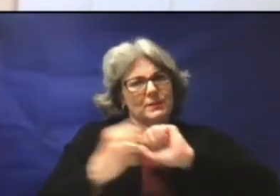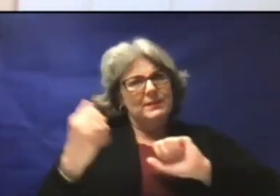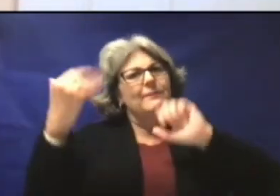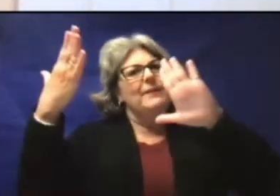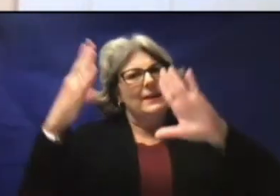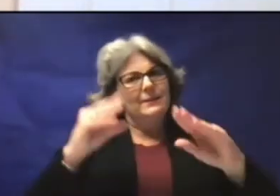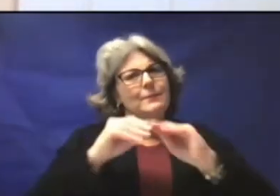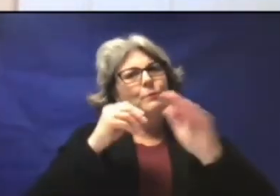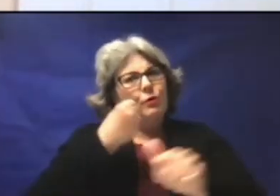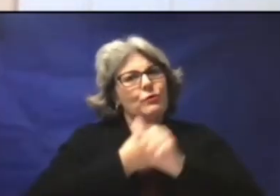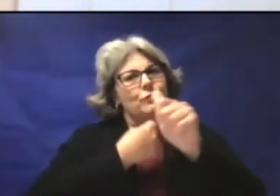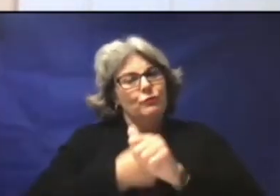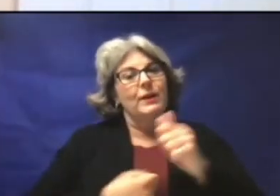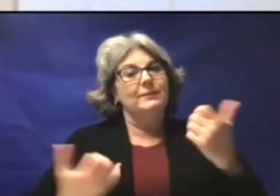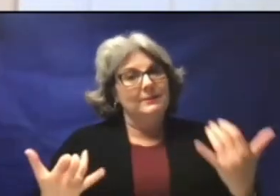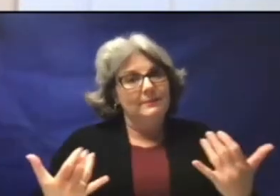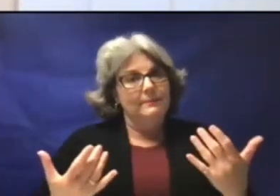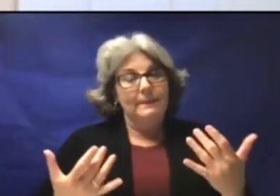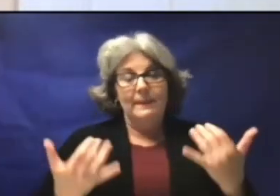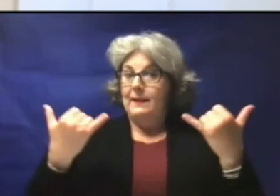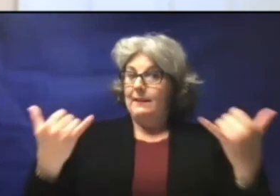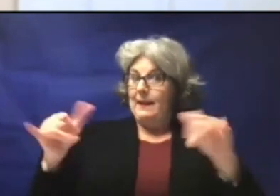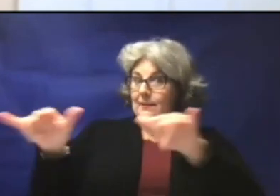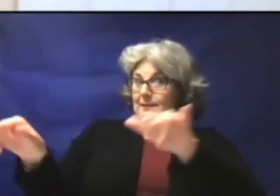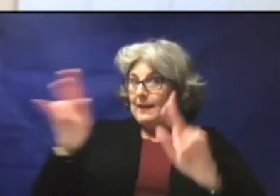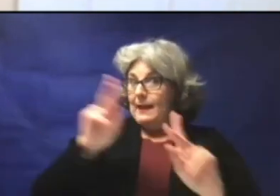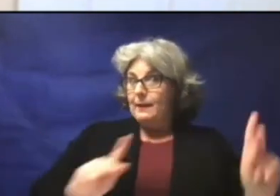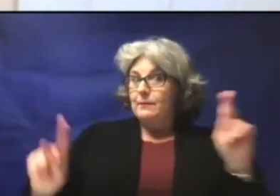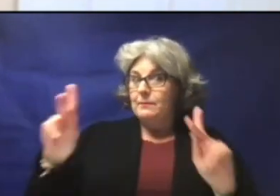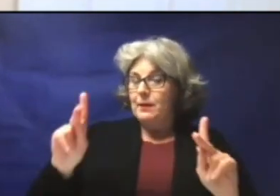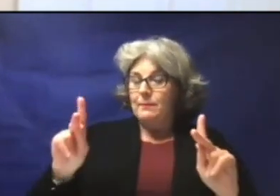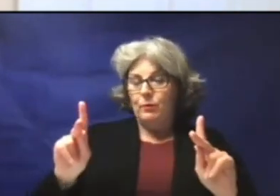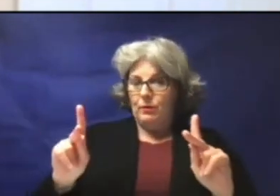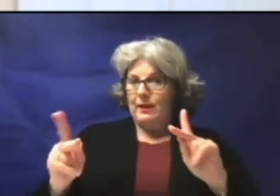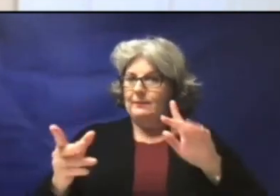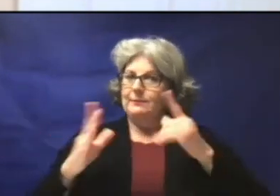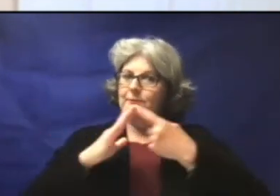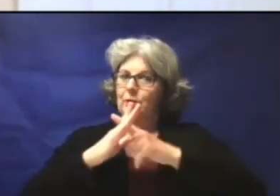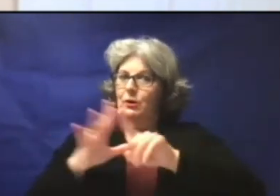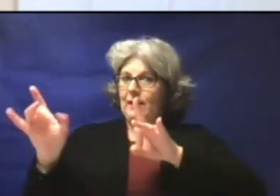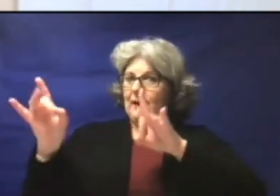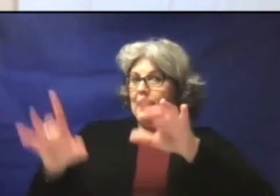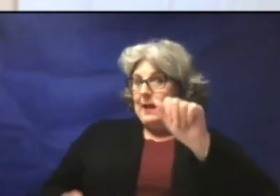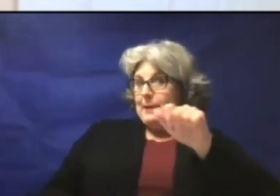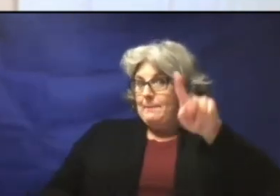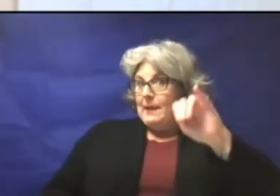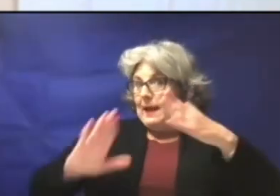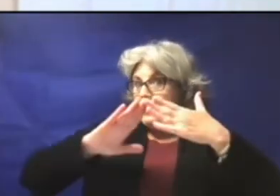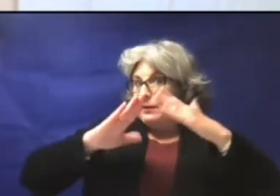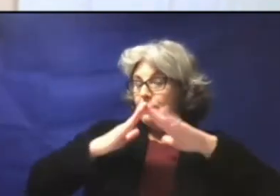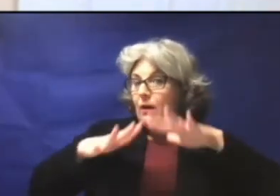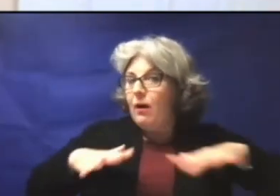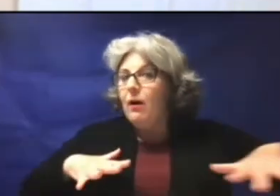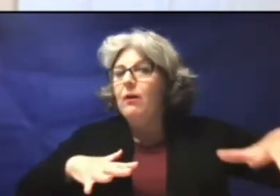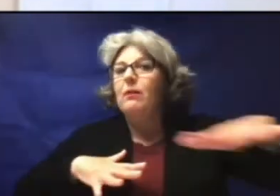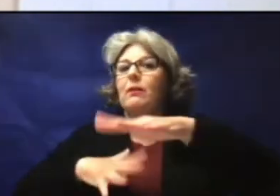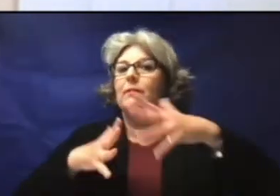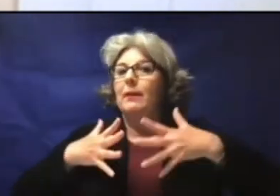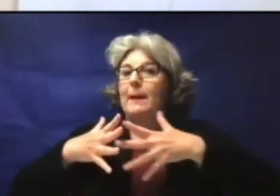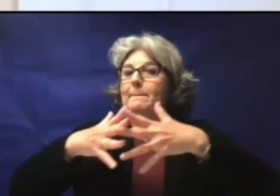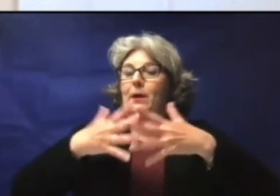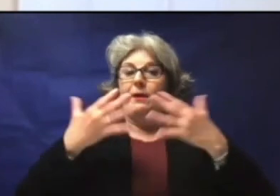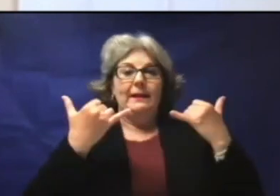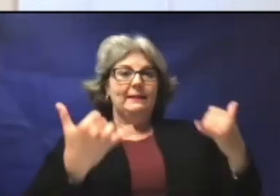additional threats. In fact, the very same people who've incited hate against the AAPI community across the nation are